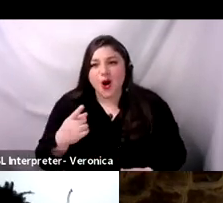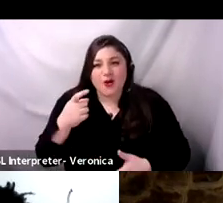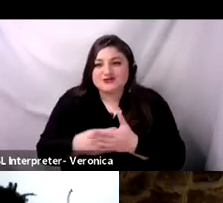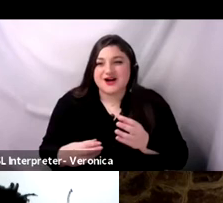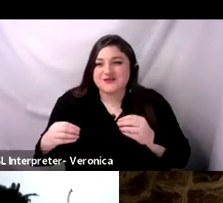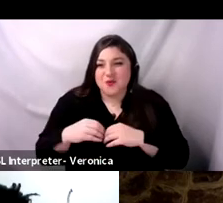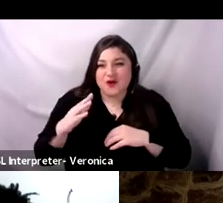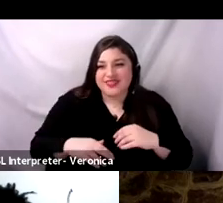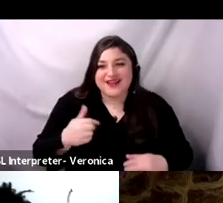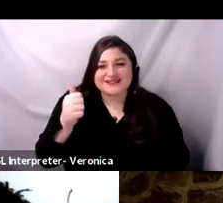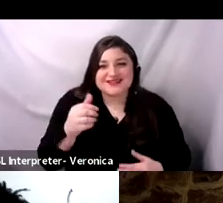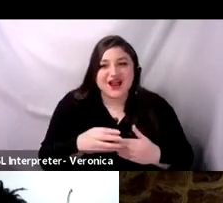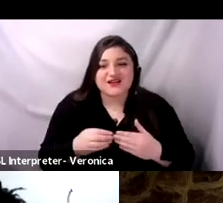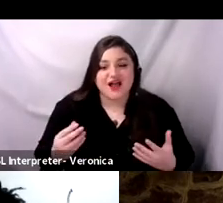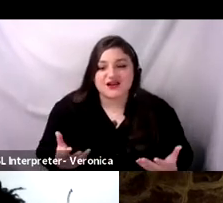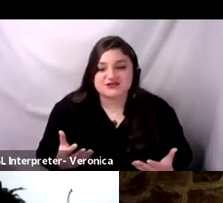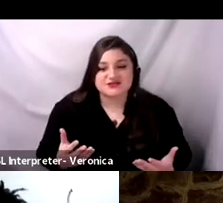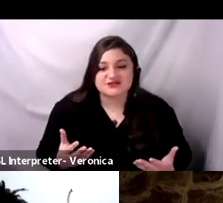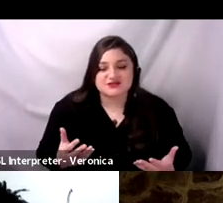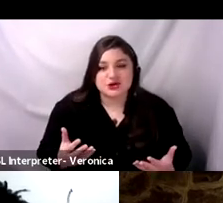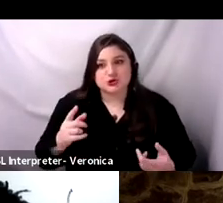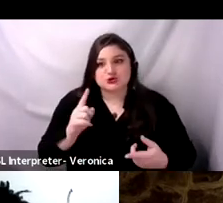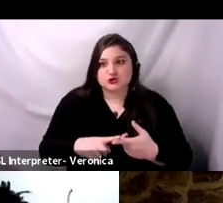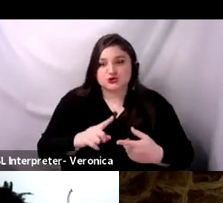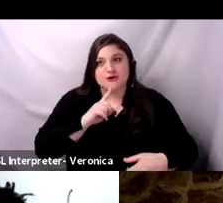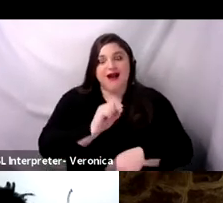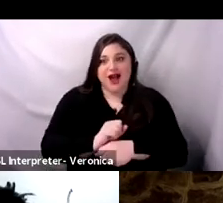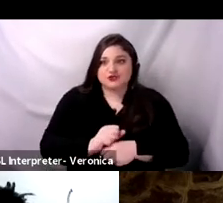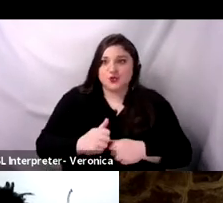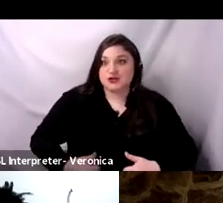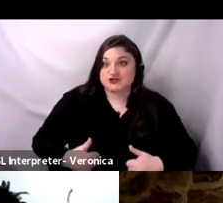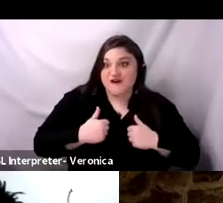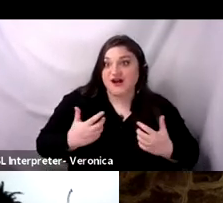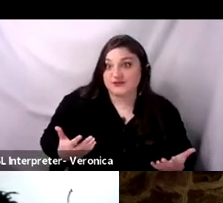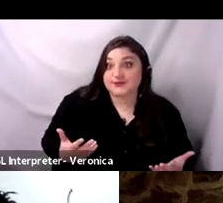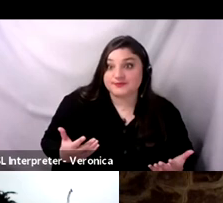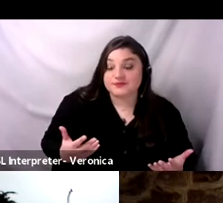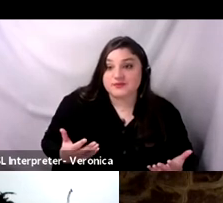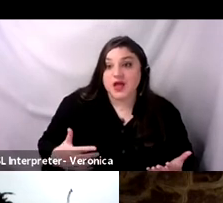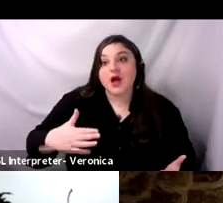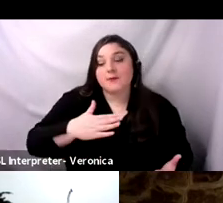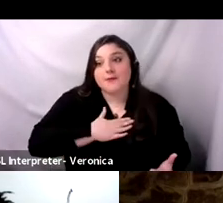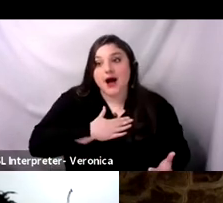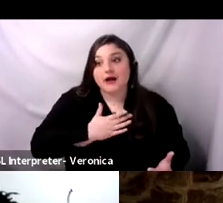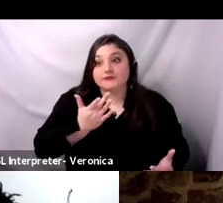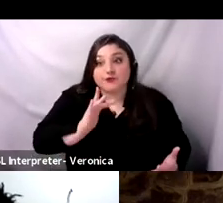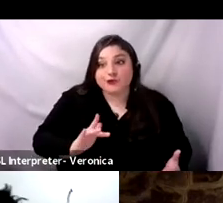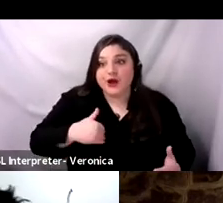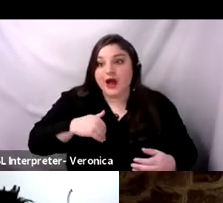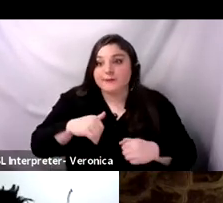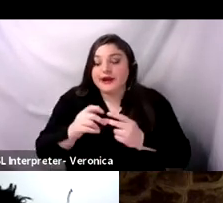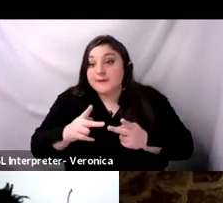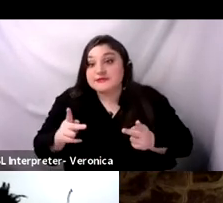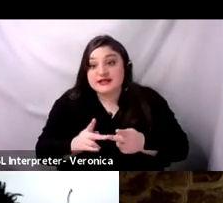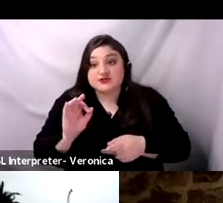to be able to like be on this live. And I'm in a place of privilege. And so, and even